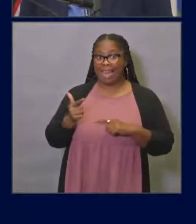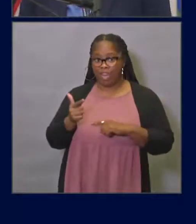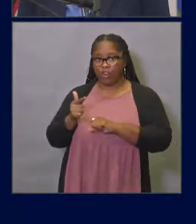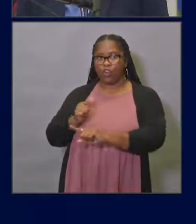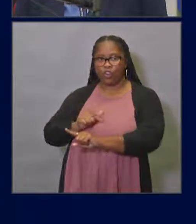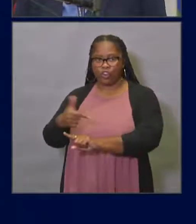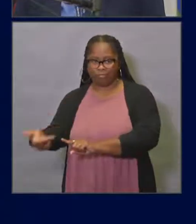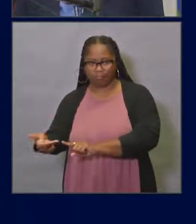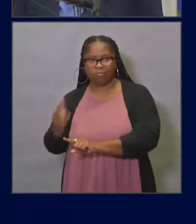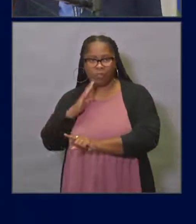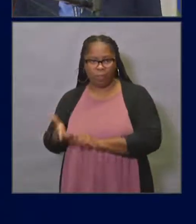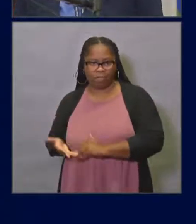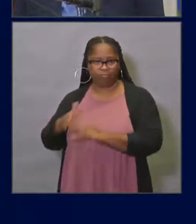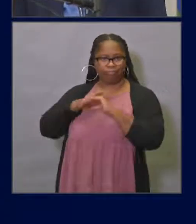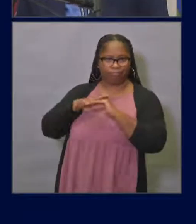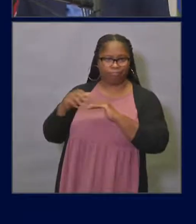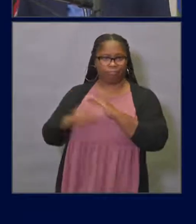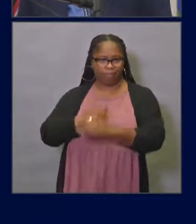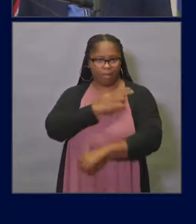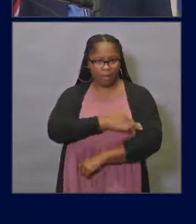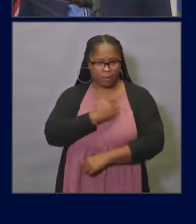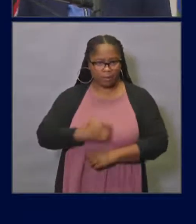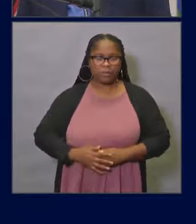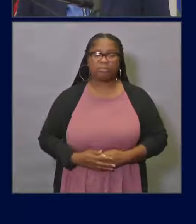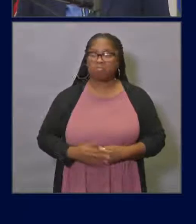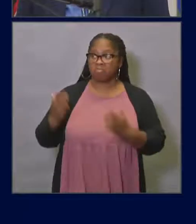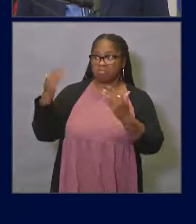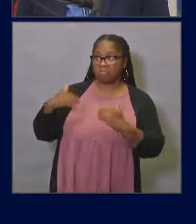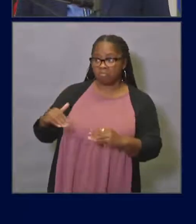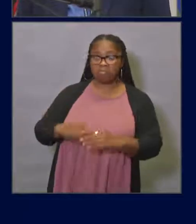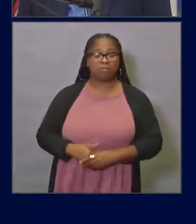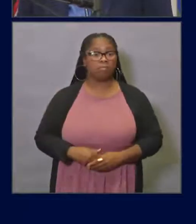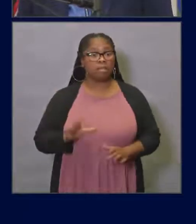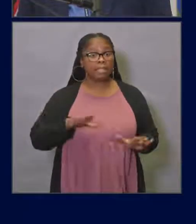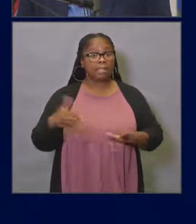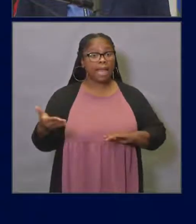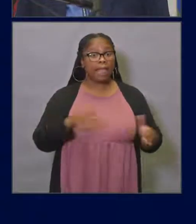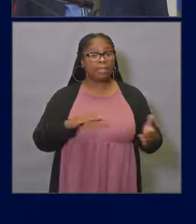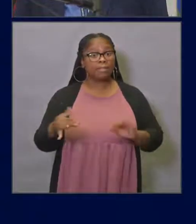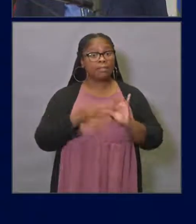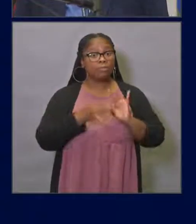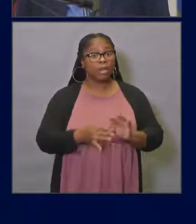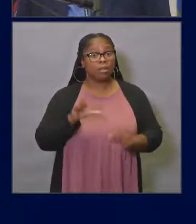that we continue to see a decrease in deaths from COVID-19.